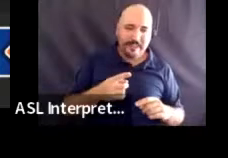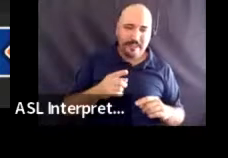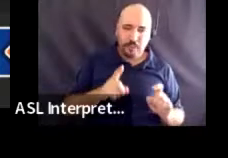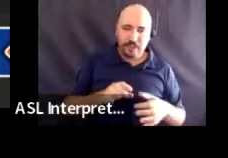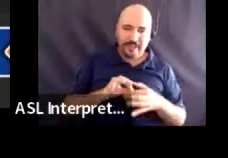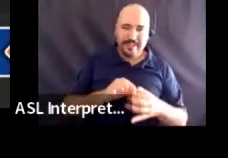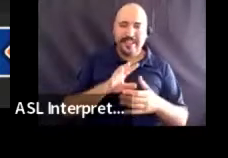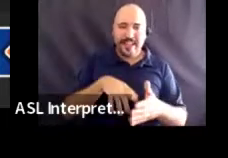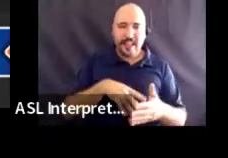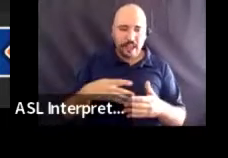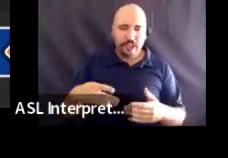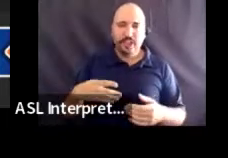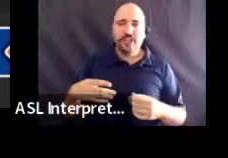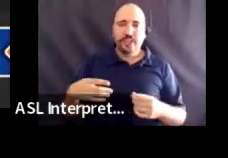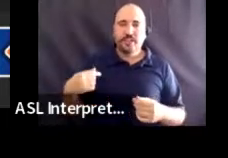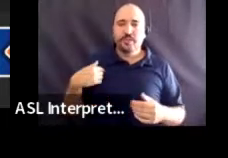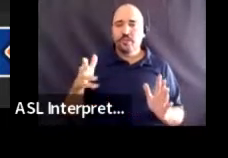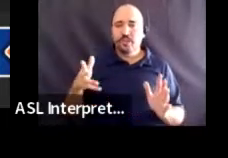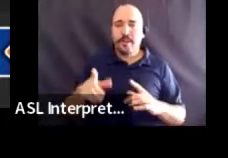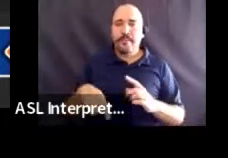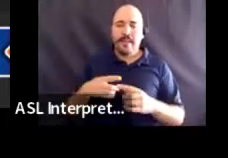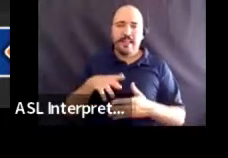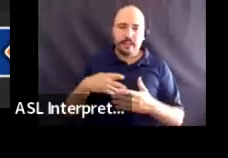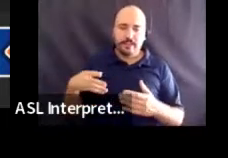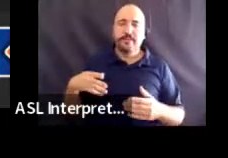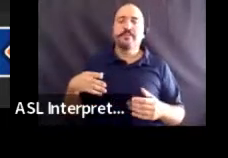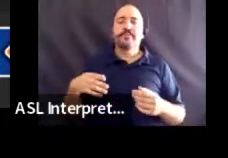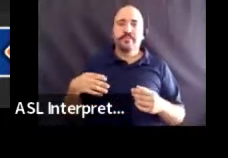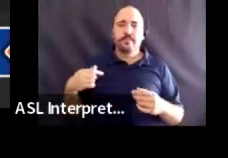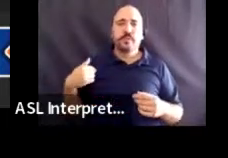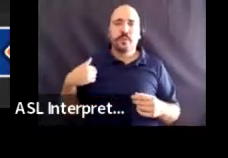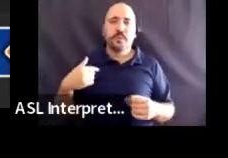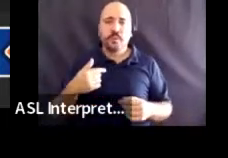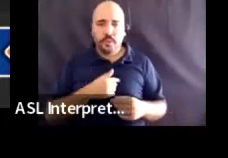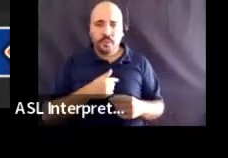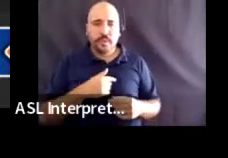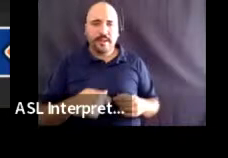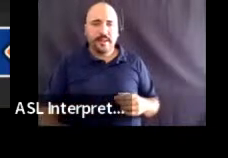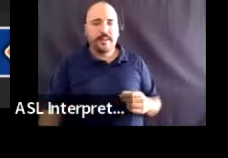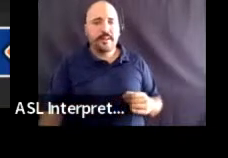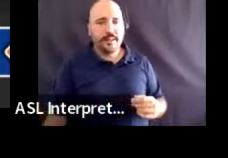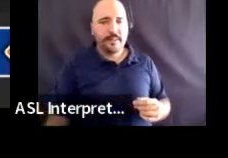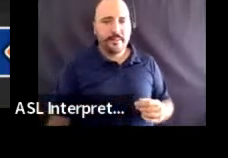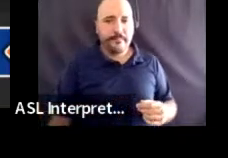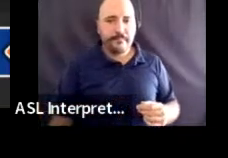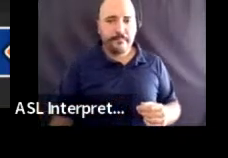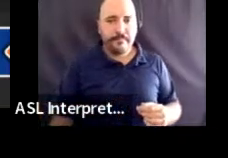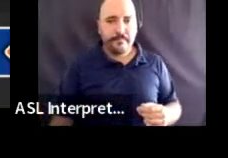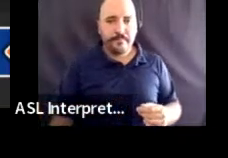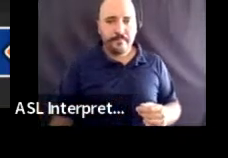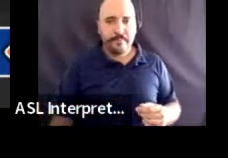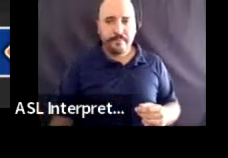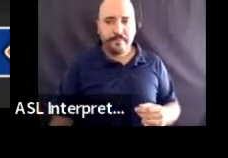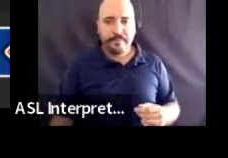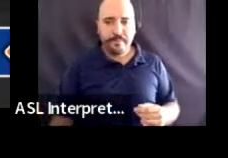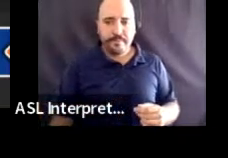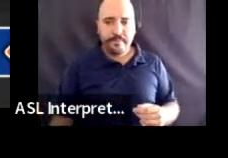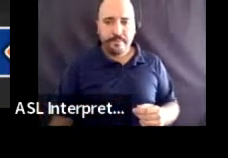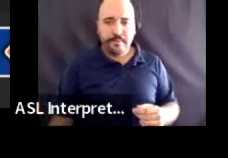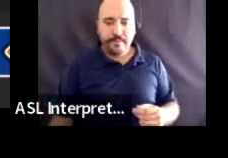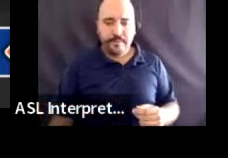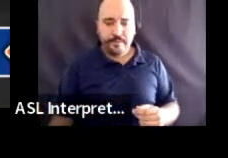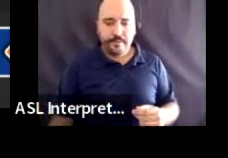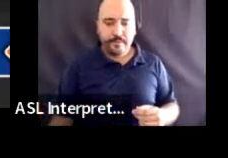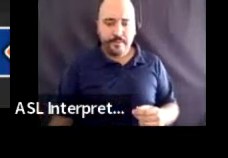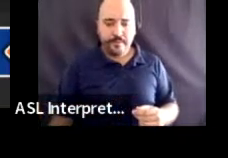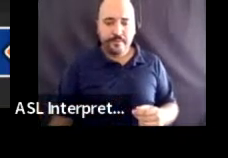about calendars and we were talking about calendars. So we'll, you know, if you do have questions, just wait until the end, if possible,